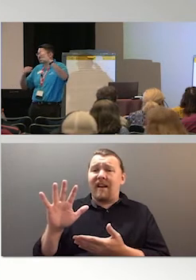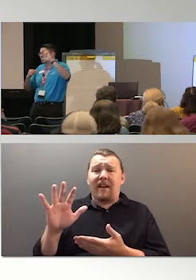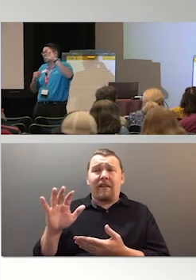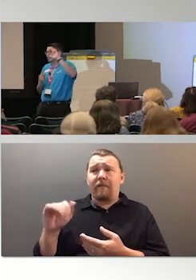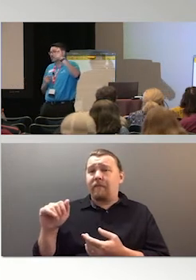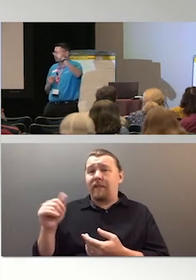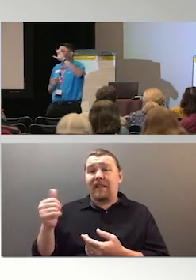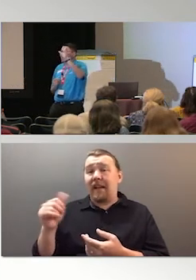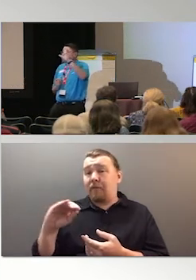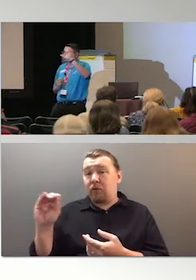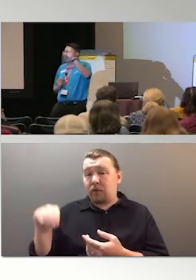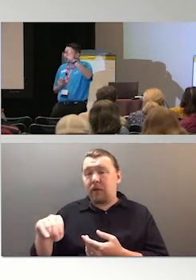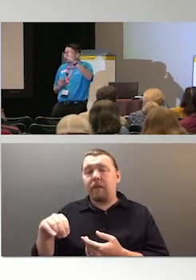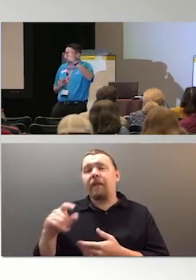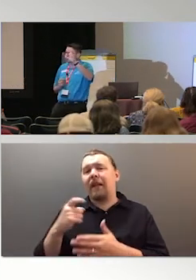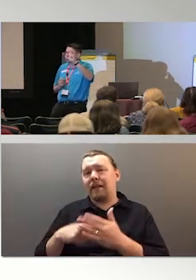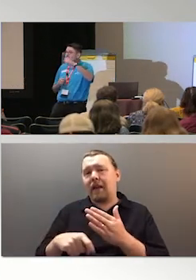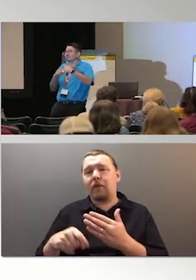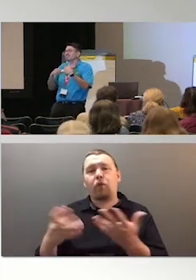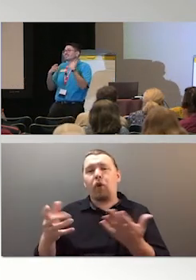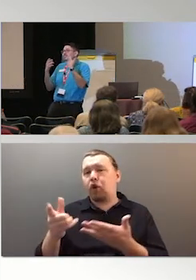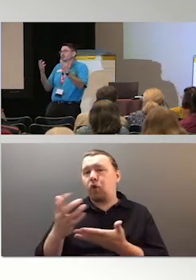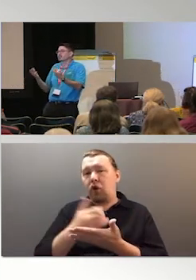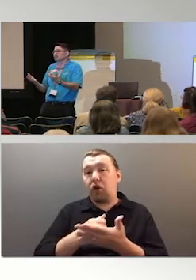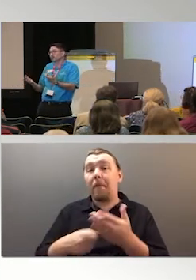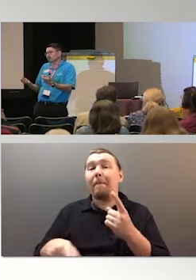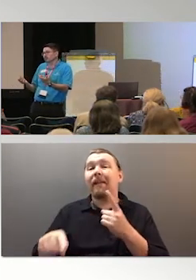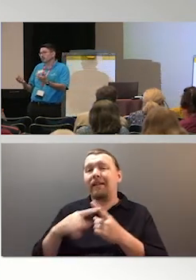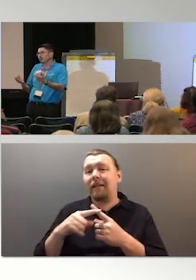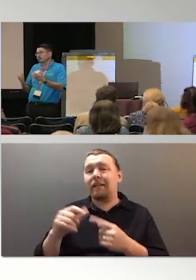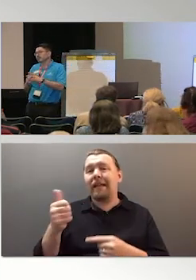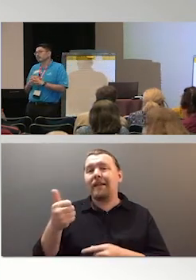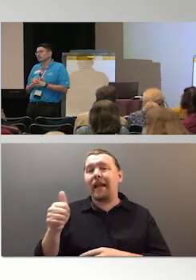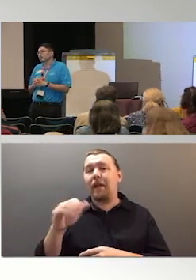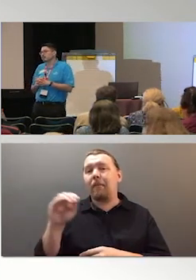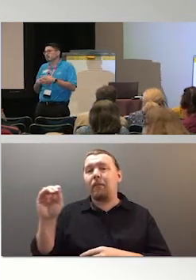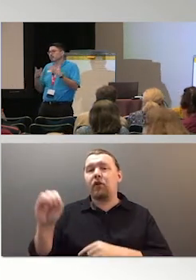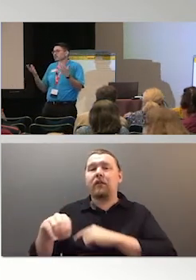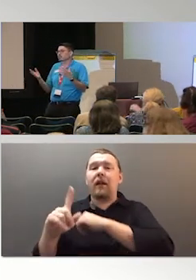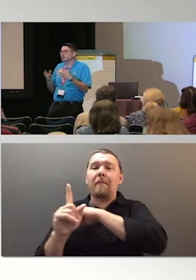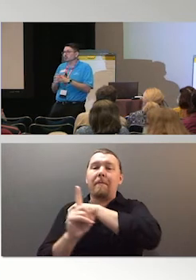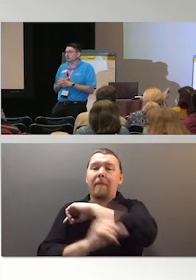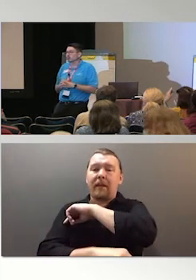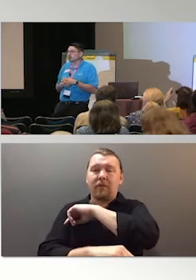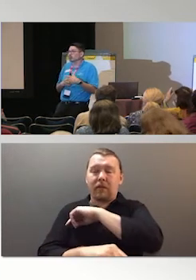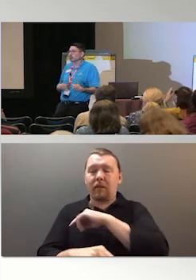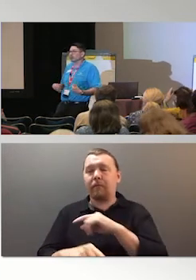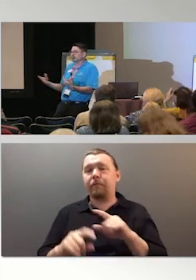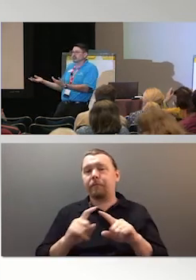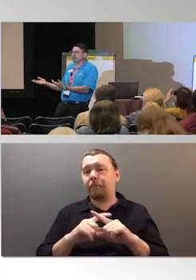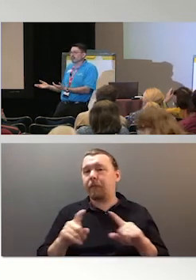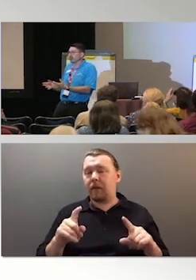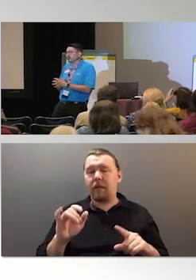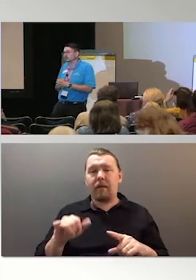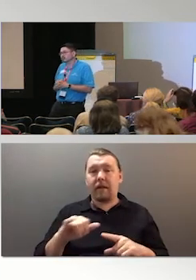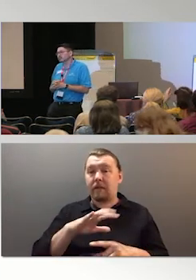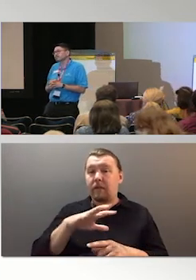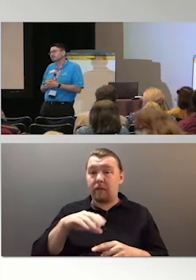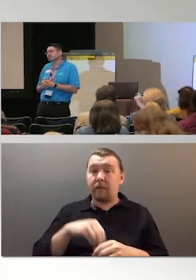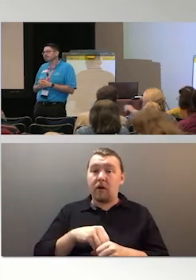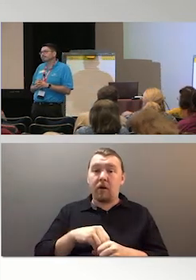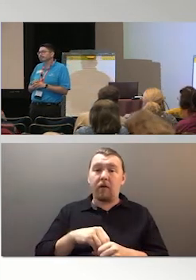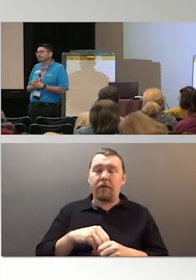5-10%, you'd be taxed on the earnings portion plus a 10% penalty. But it's based on you reporting that to the IRS.